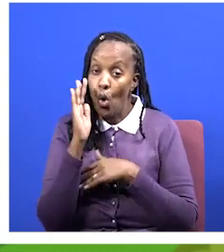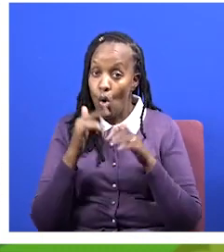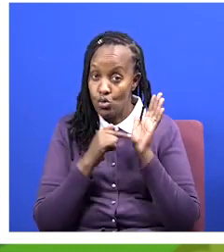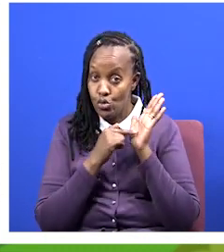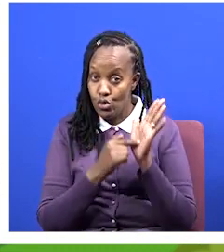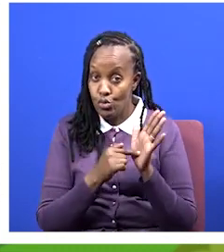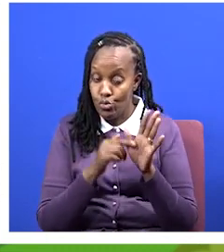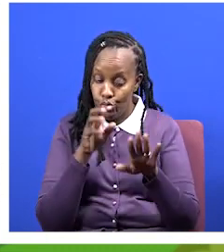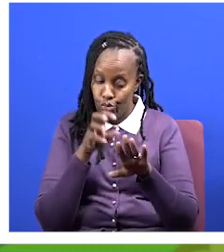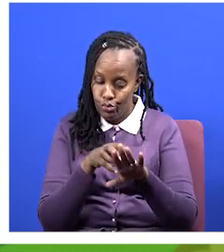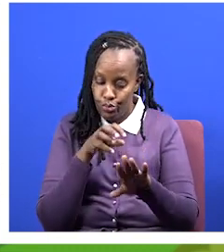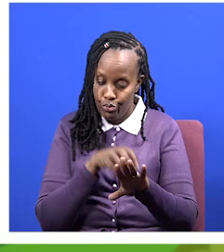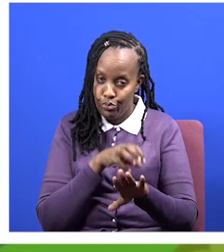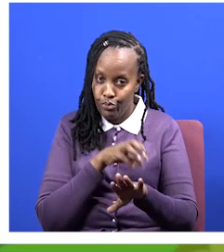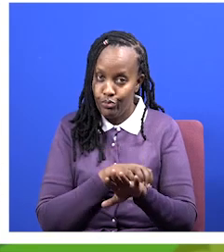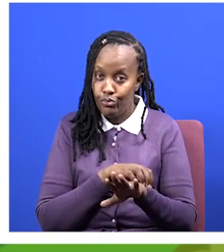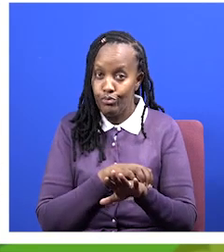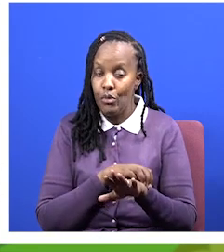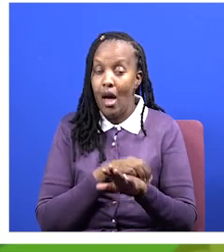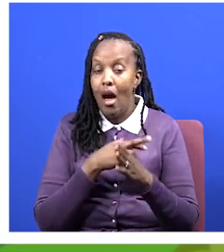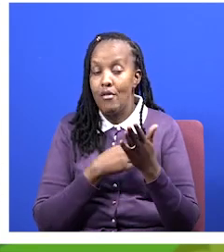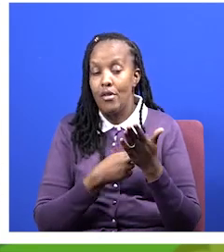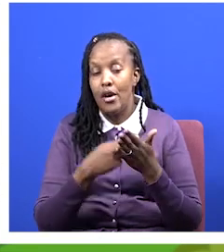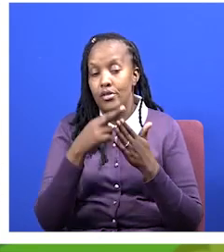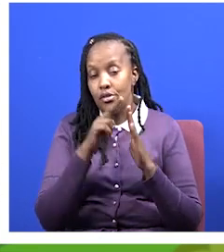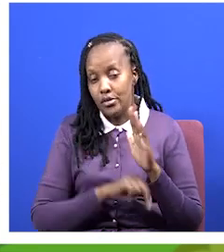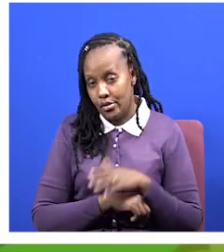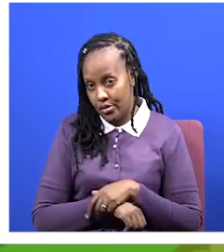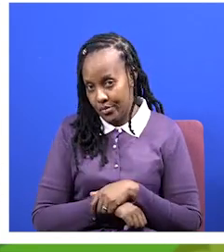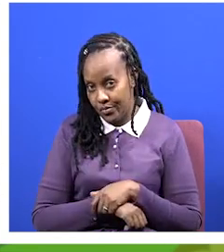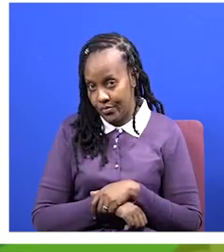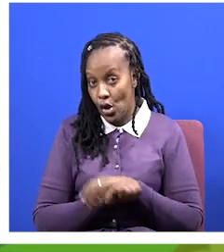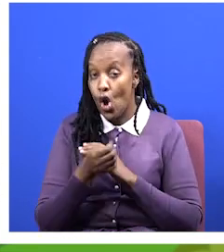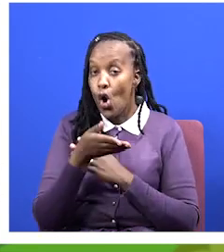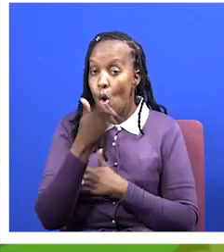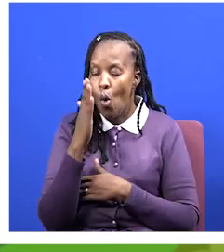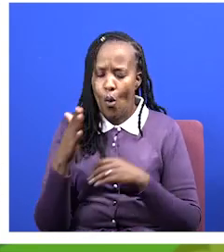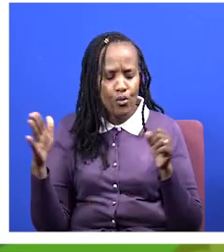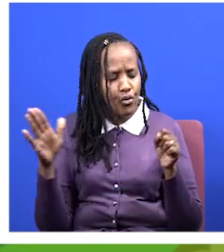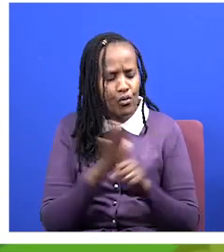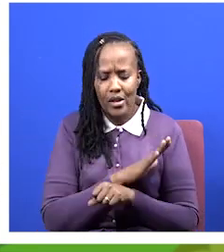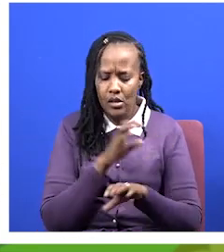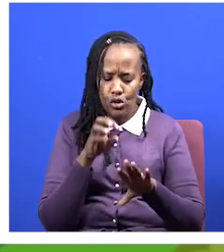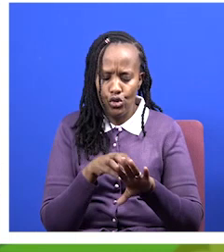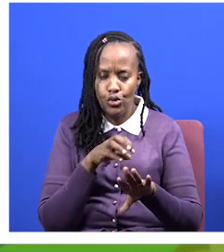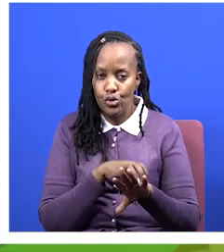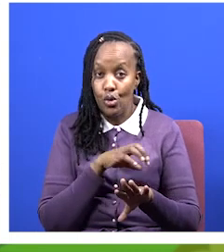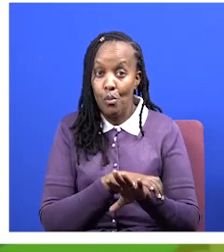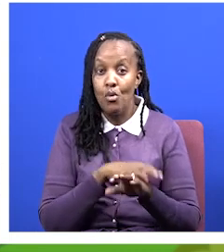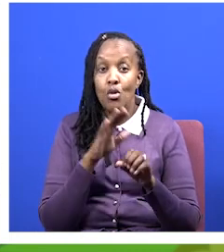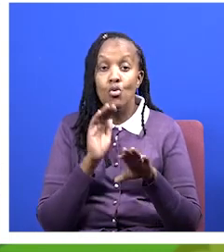God showed Job righteousness. God filled